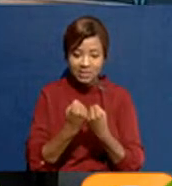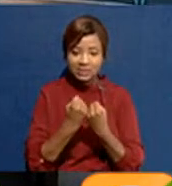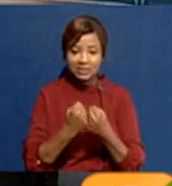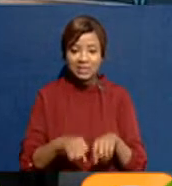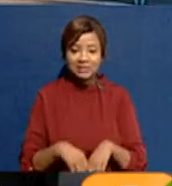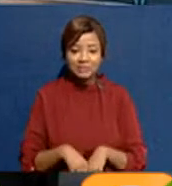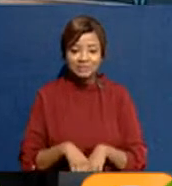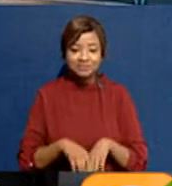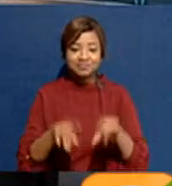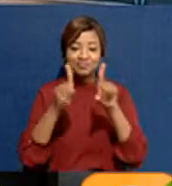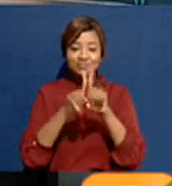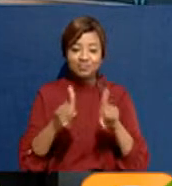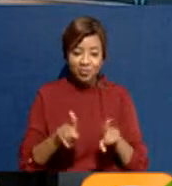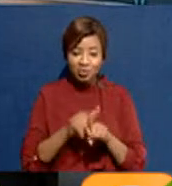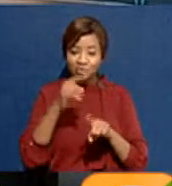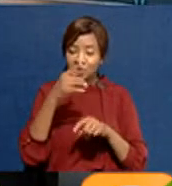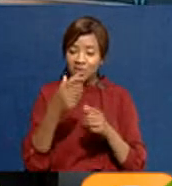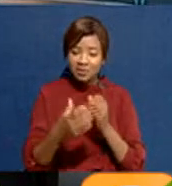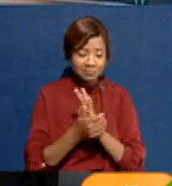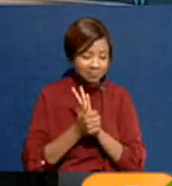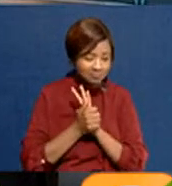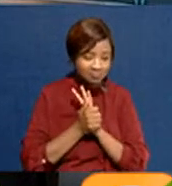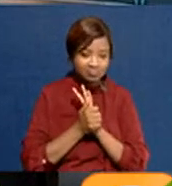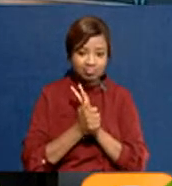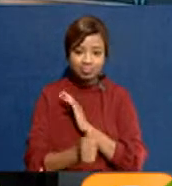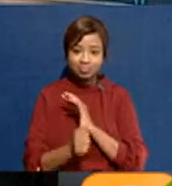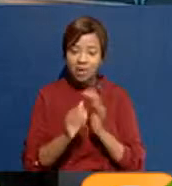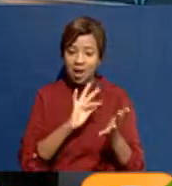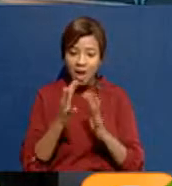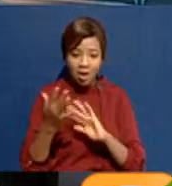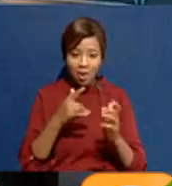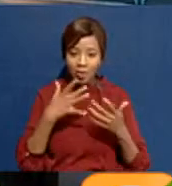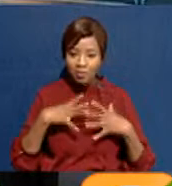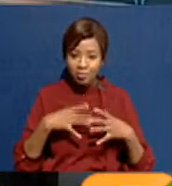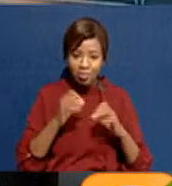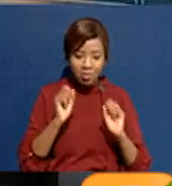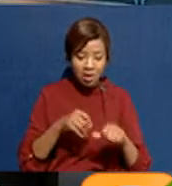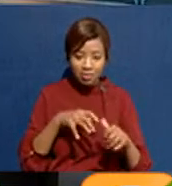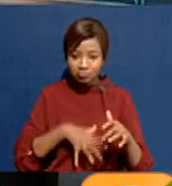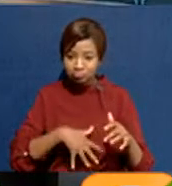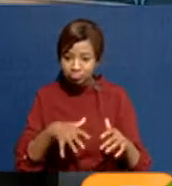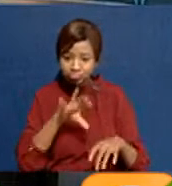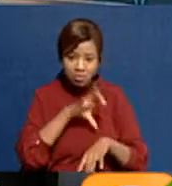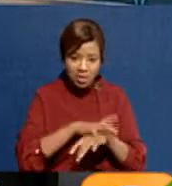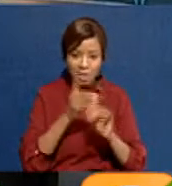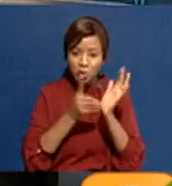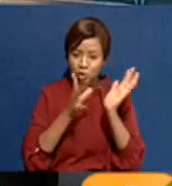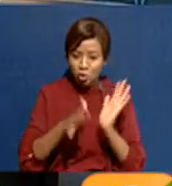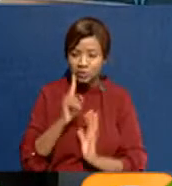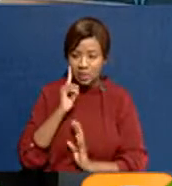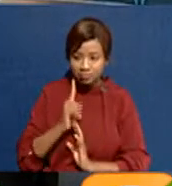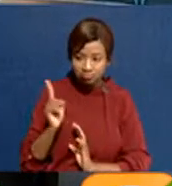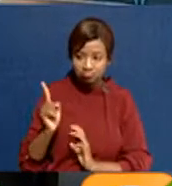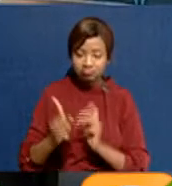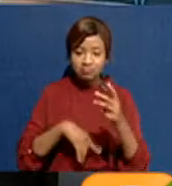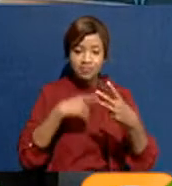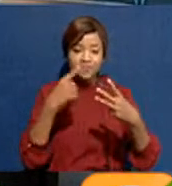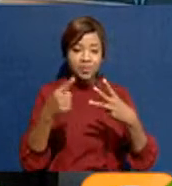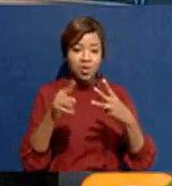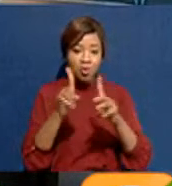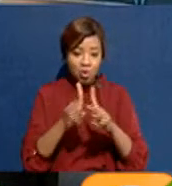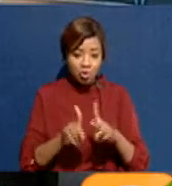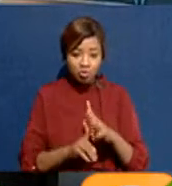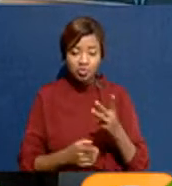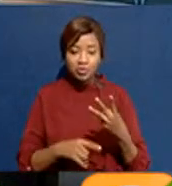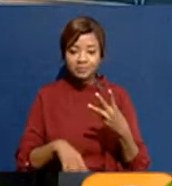and well-respected fertility specialist as well as a senior lecturer at the University of Nairobi. Also joining the conversation to